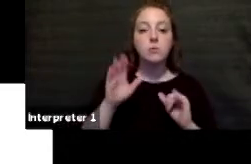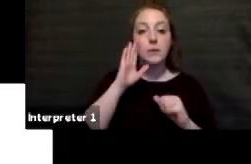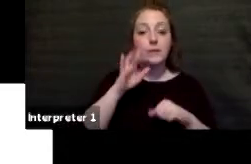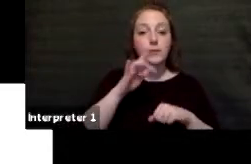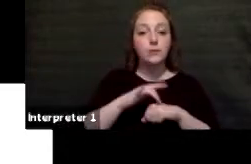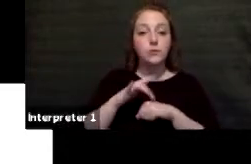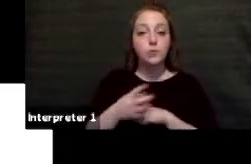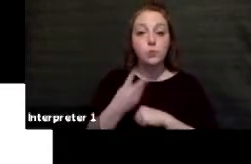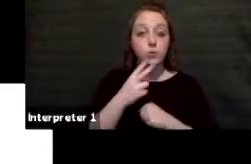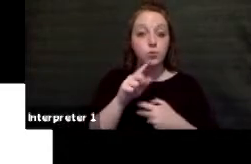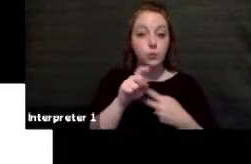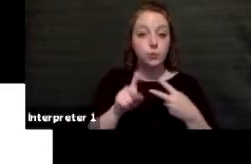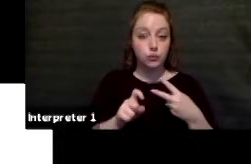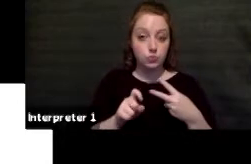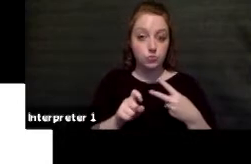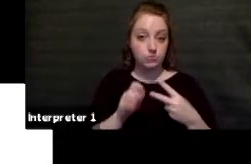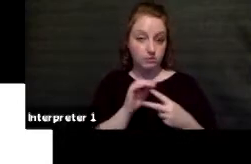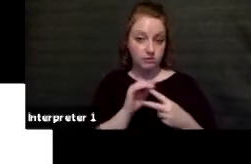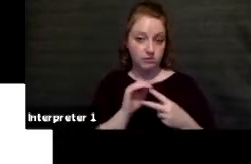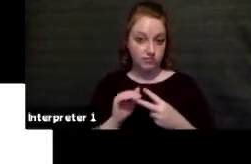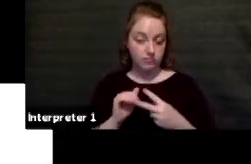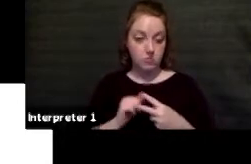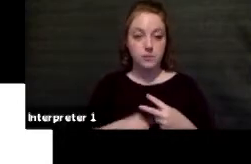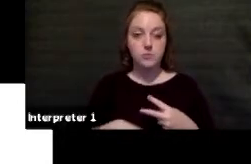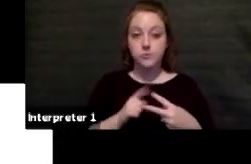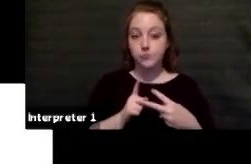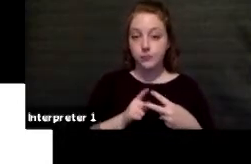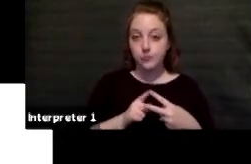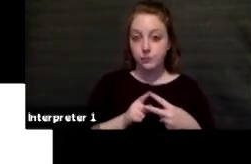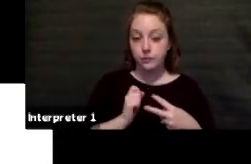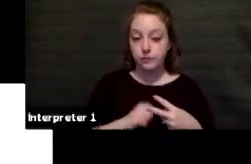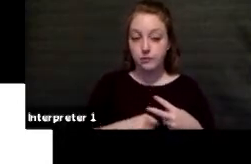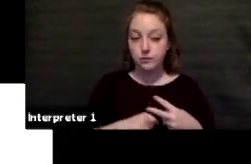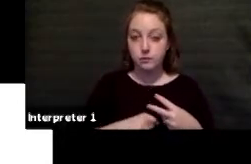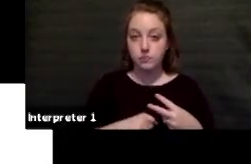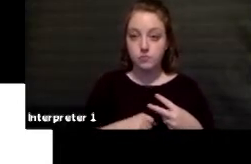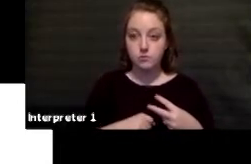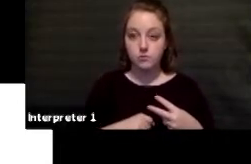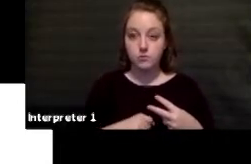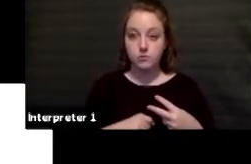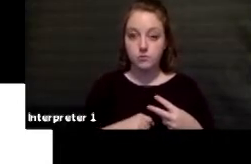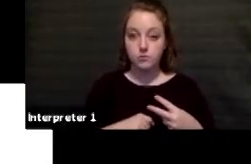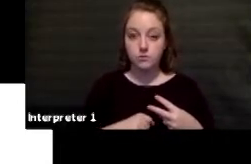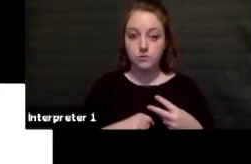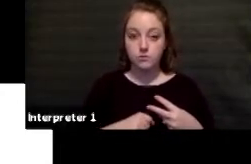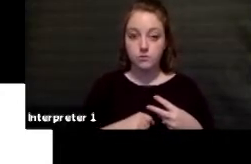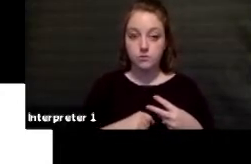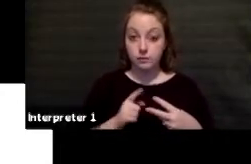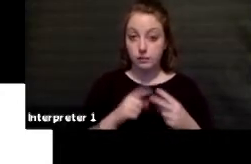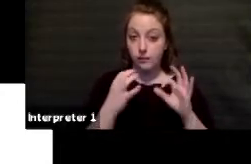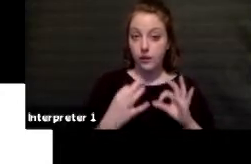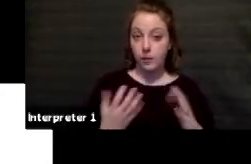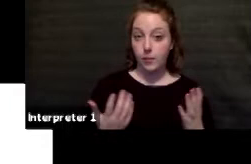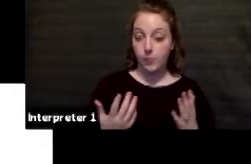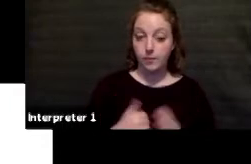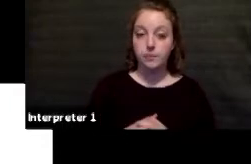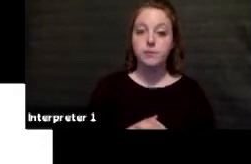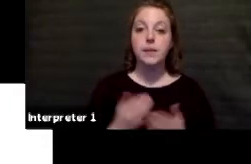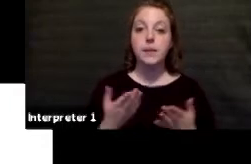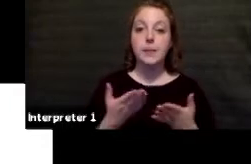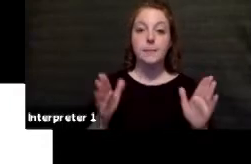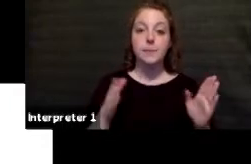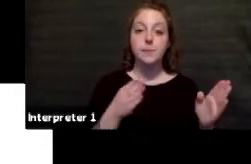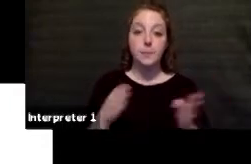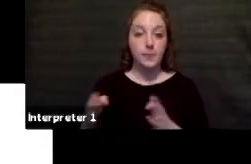tonight, uh, as a reminder. So the first, uh, thing that we want feedback on is the facility master plan